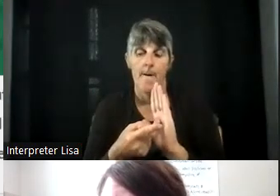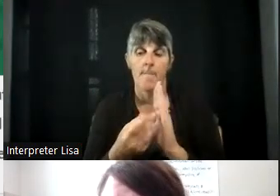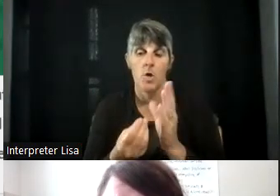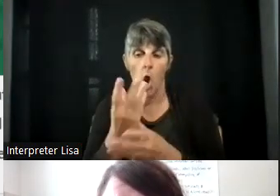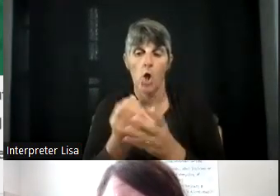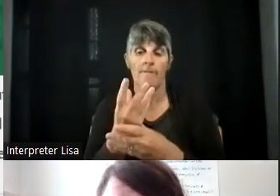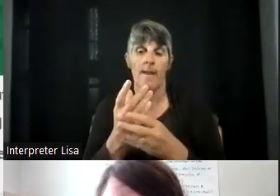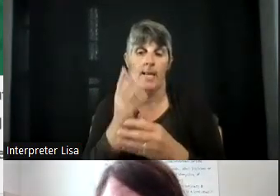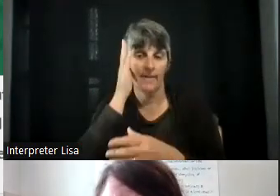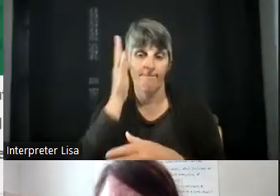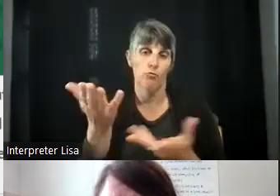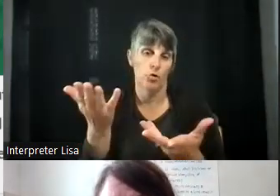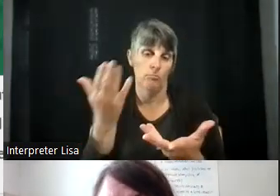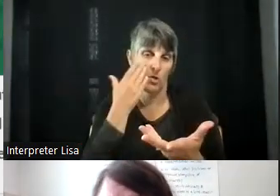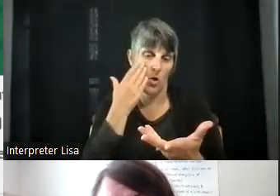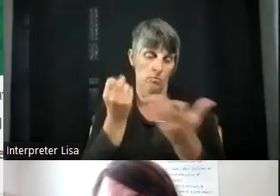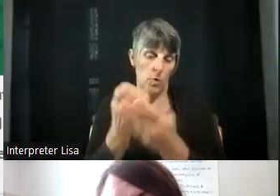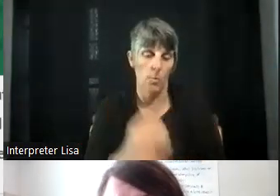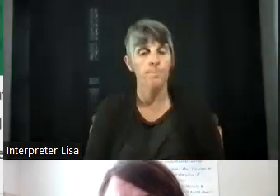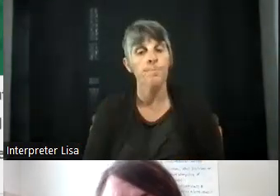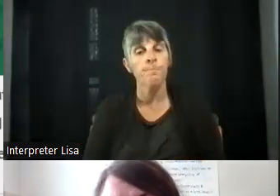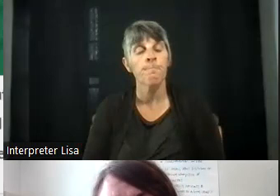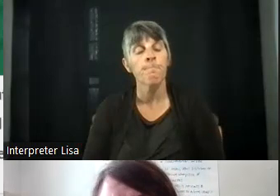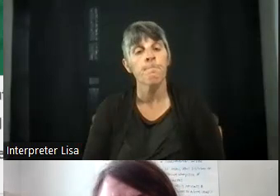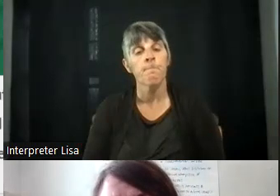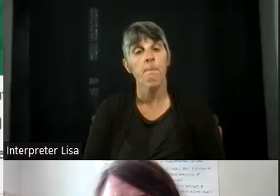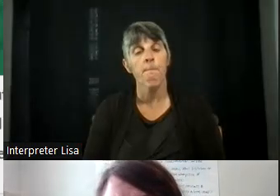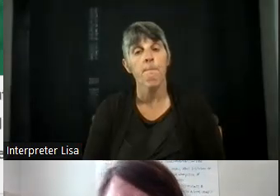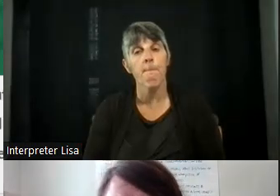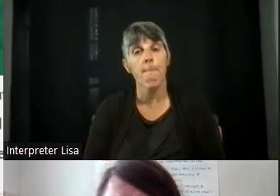cultivating the future, so.